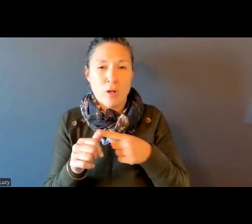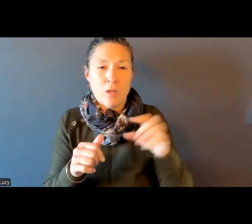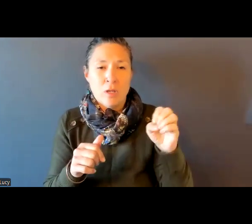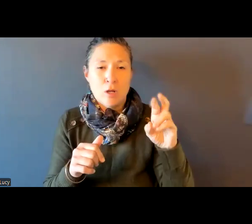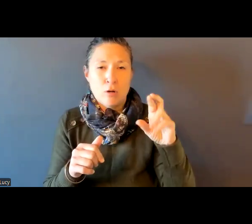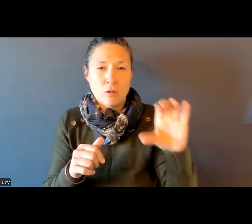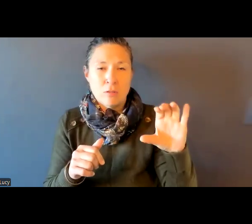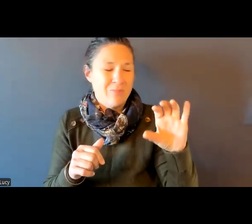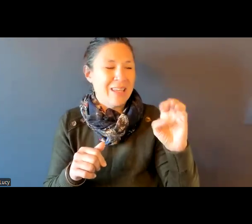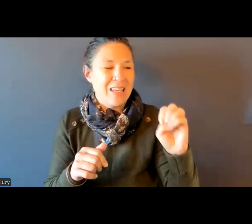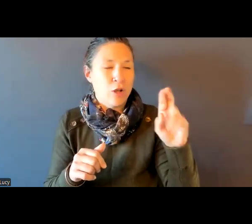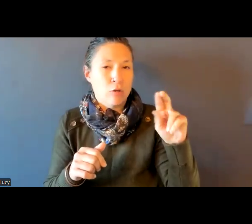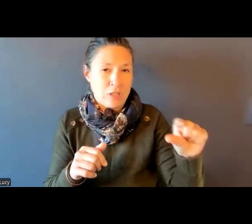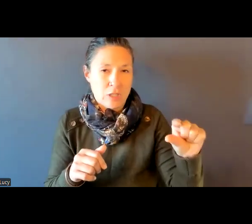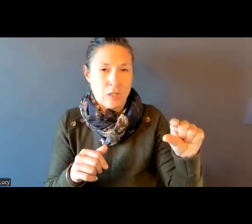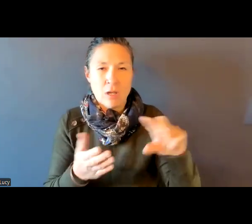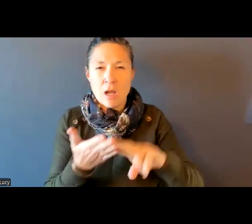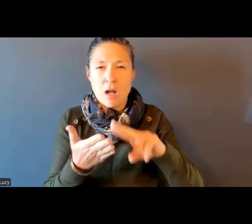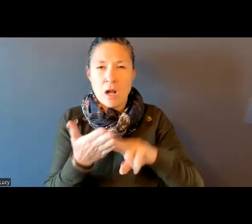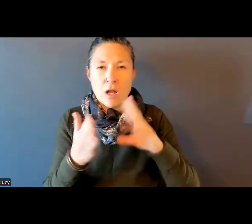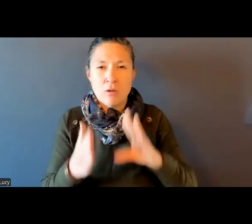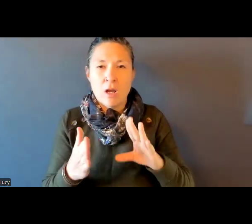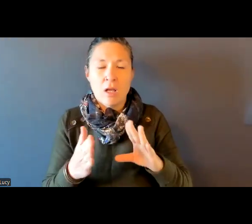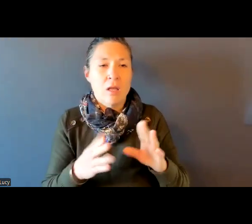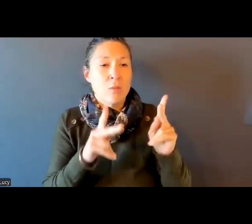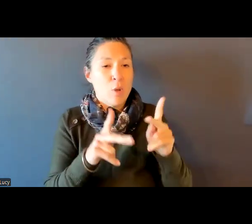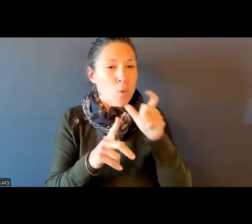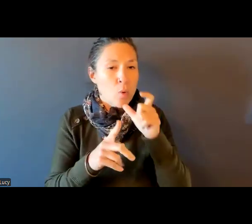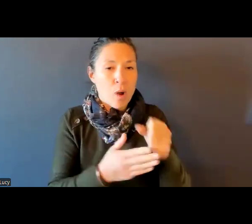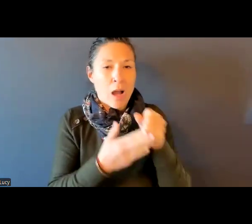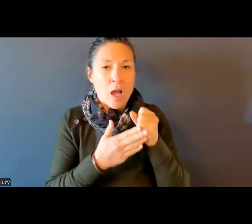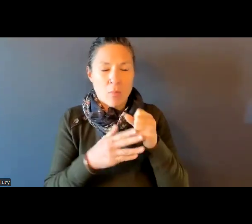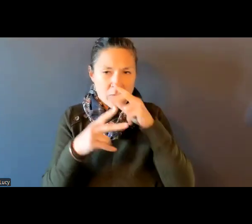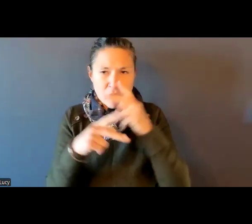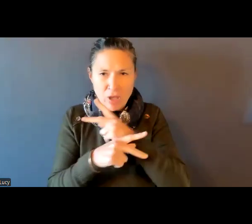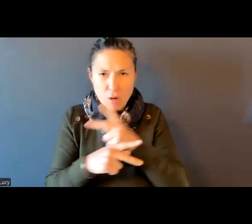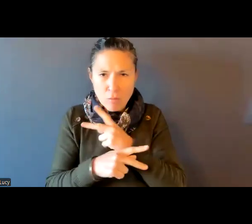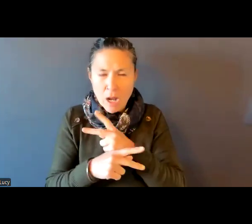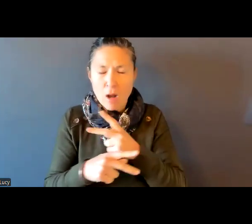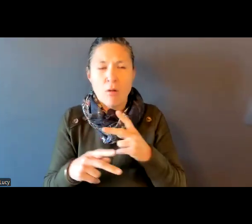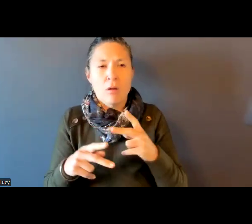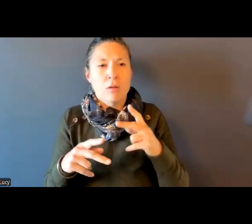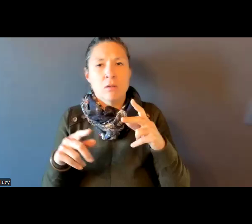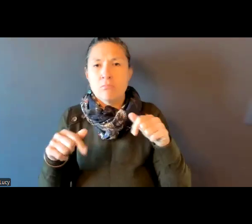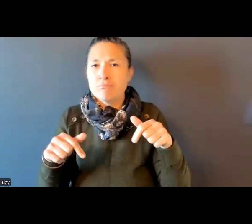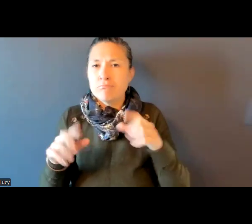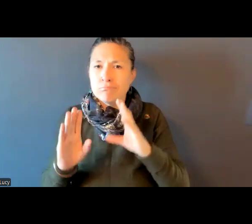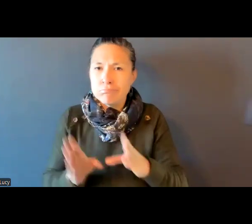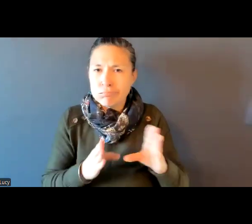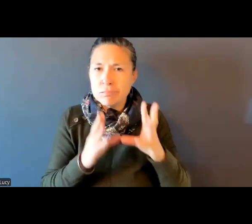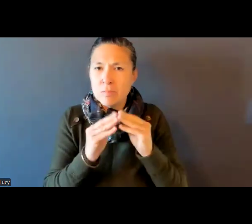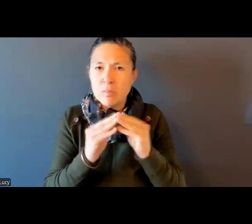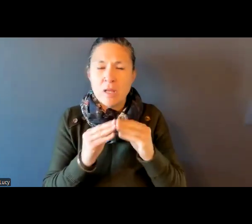amazing people who help us run through the logistics and interpretation support for folks who need